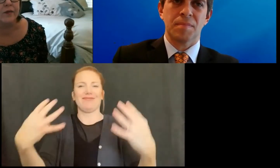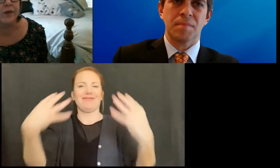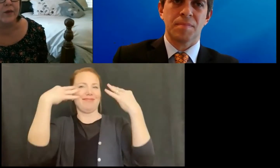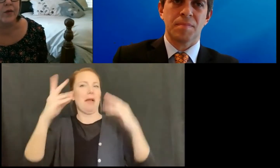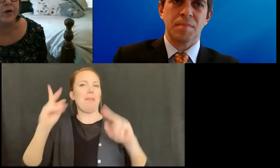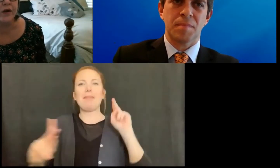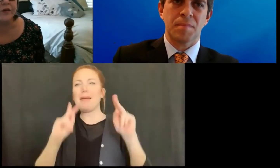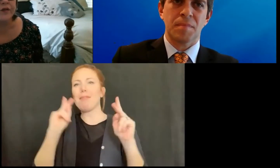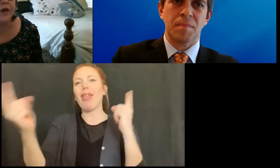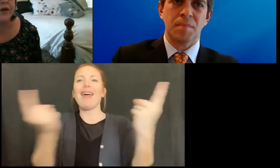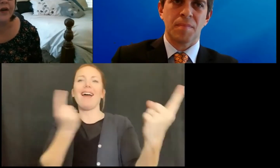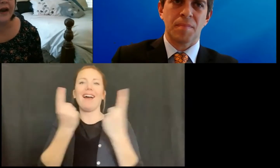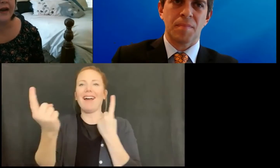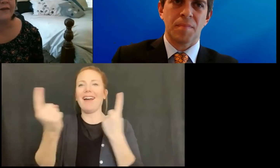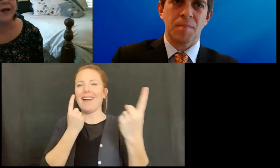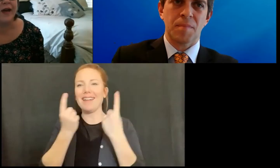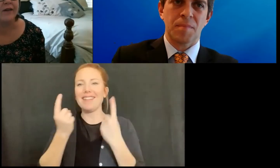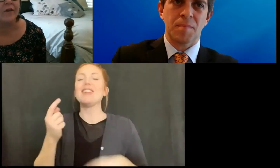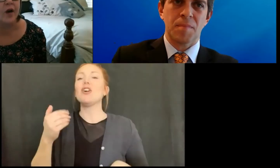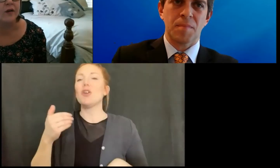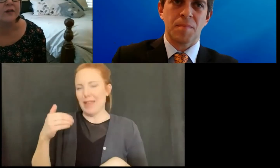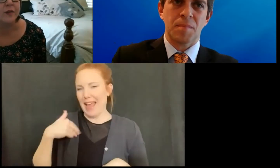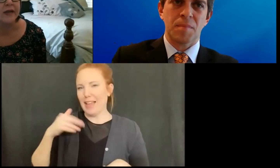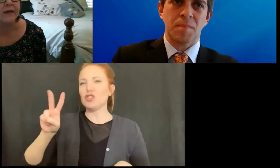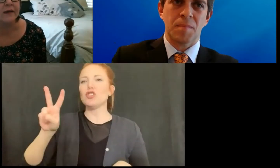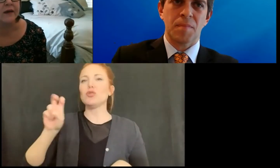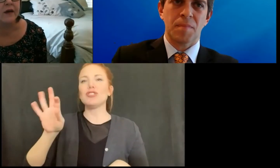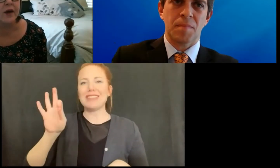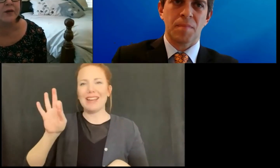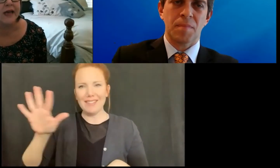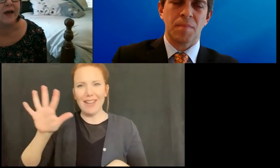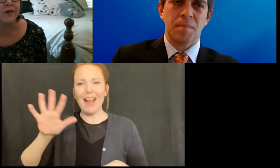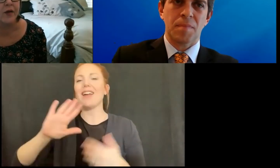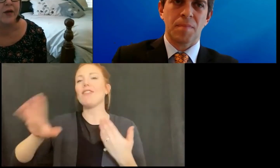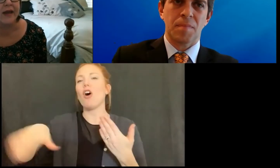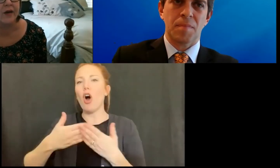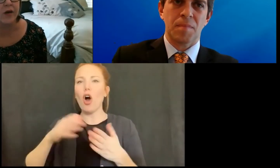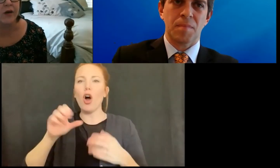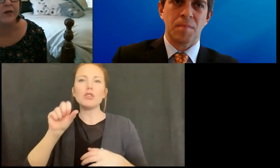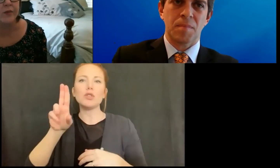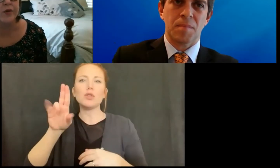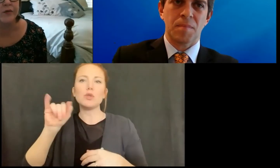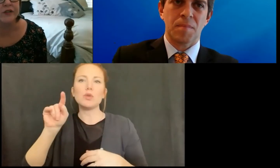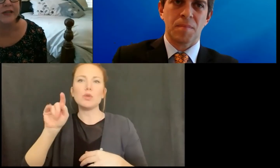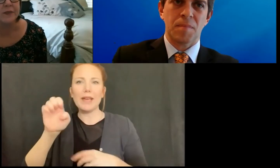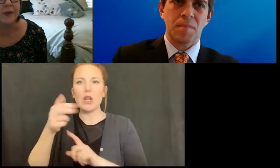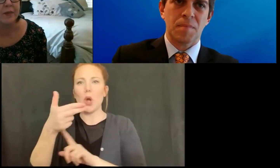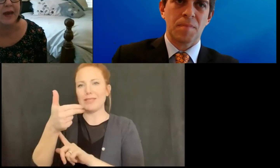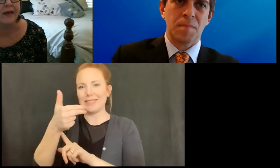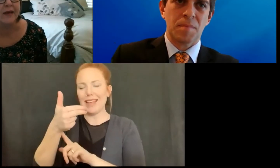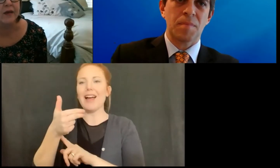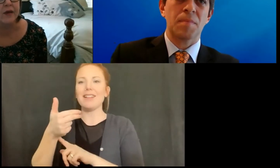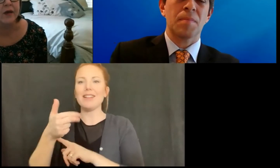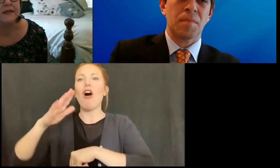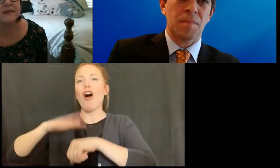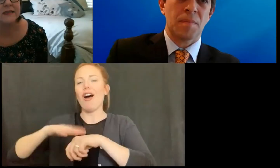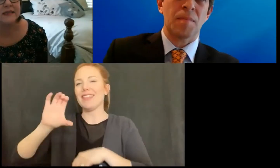And we were a 295 all suite hotel located on the beautiful Chesapeake